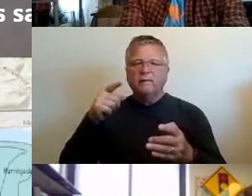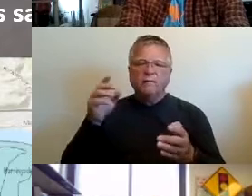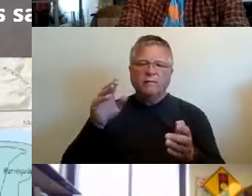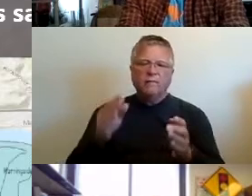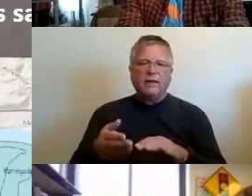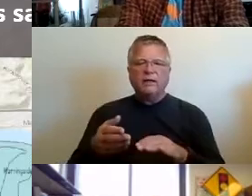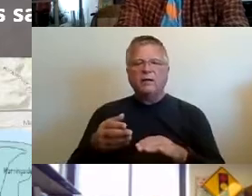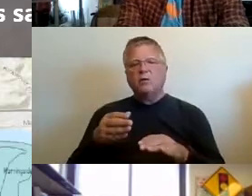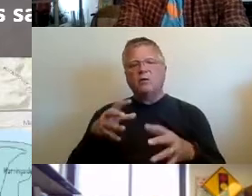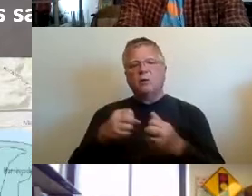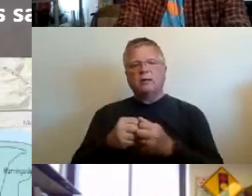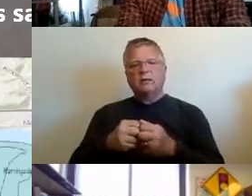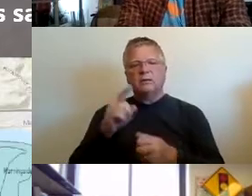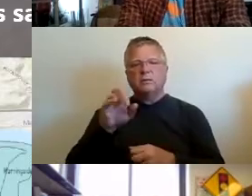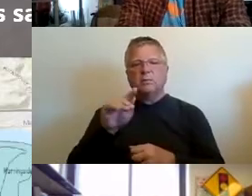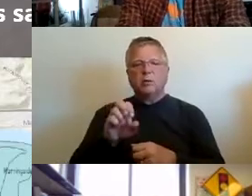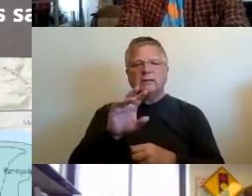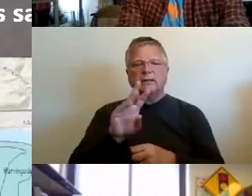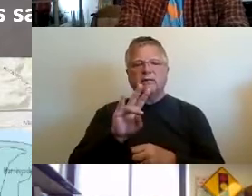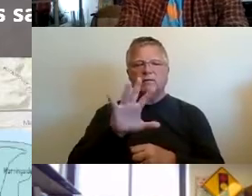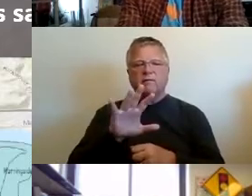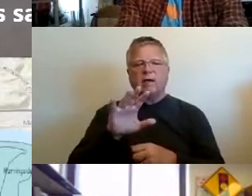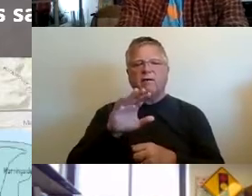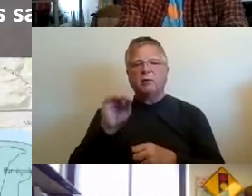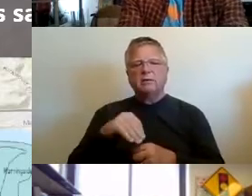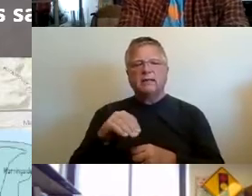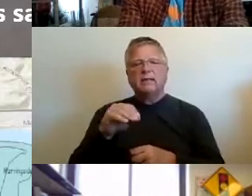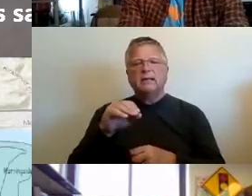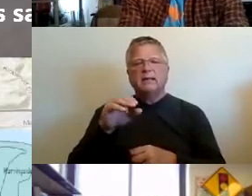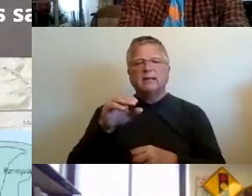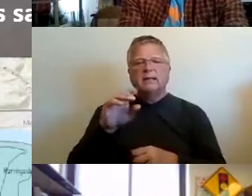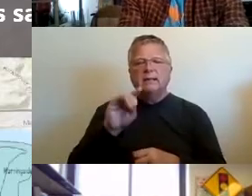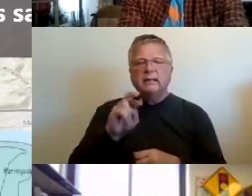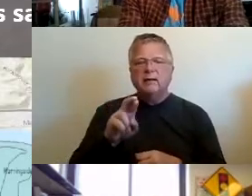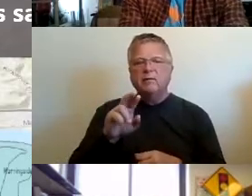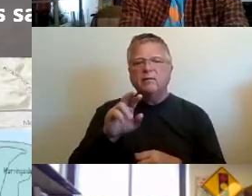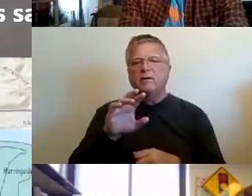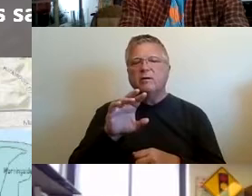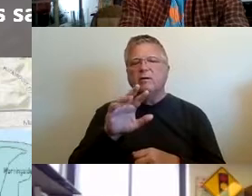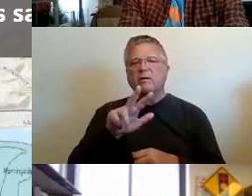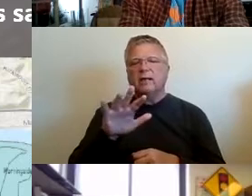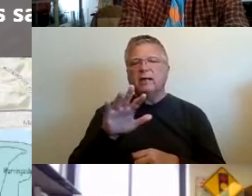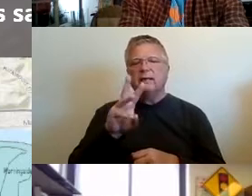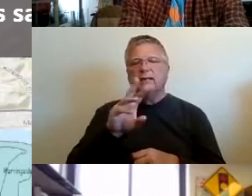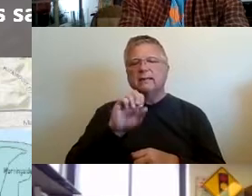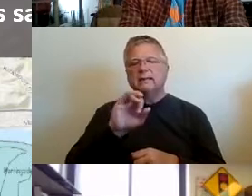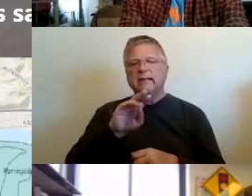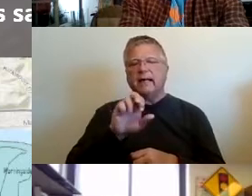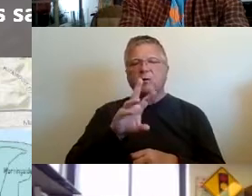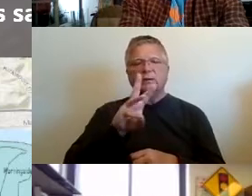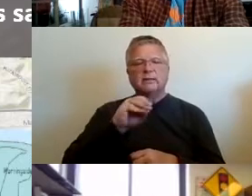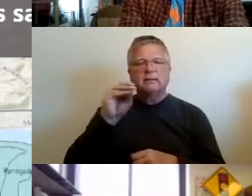it's around 75%, Seattle 60%, San Francisco 49%, Denver 40%, Chicago 38. And they found that it's